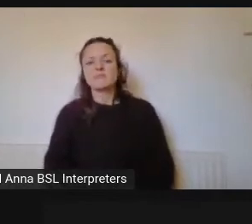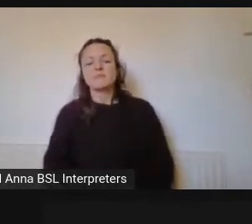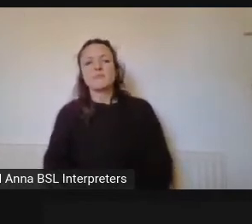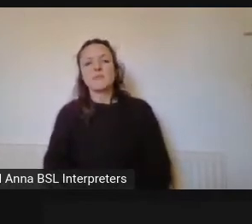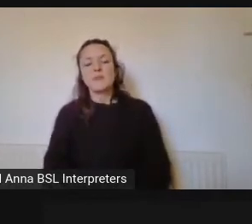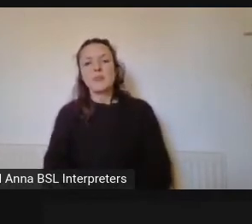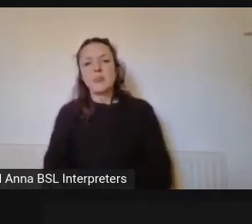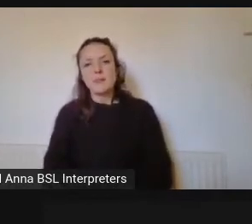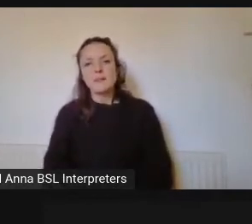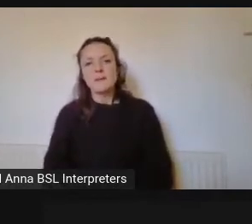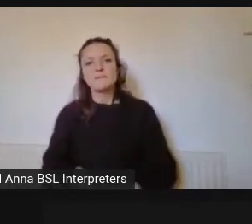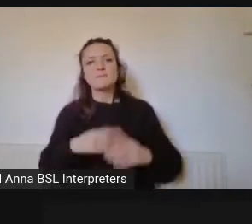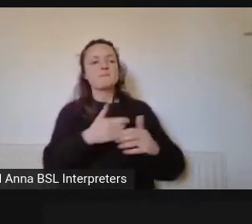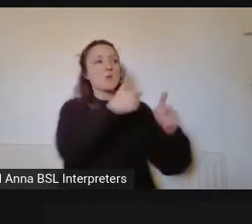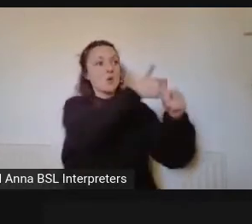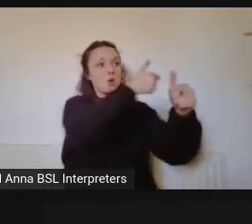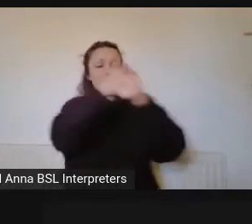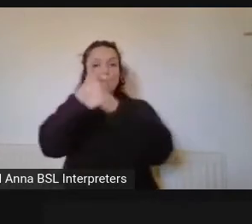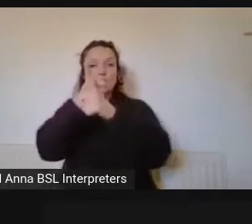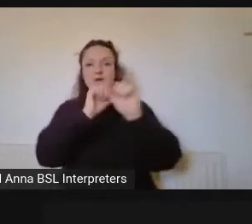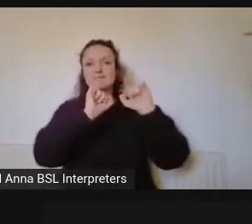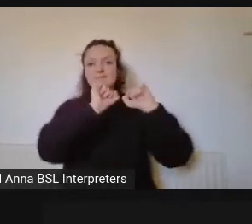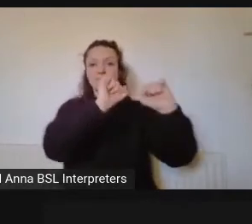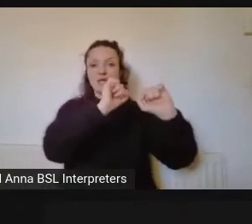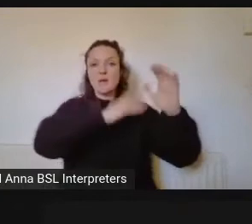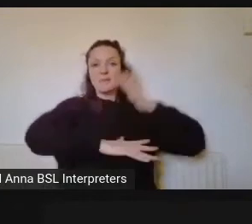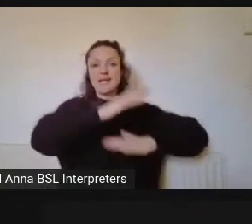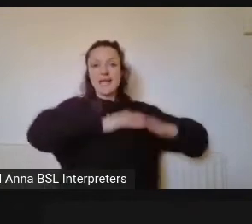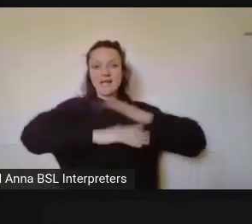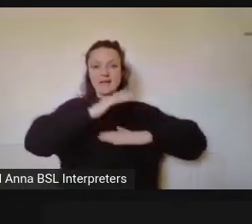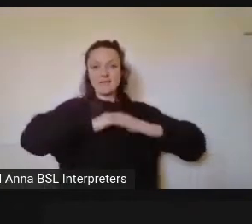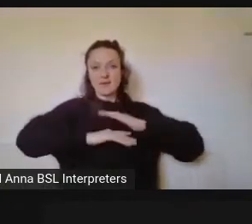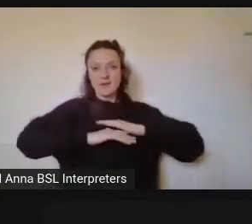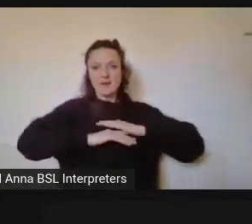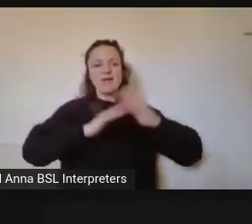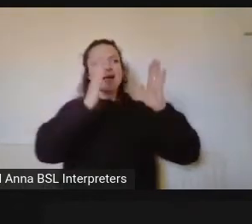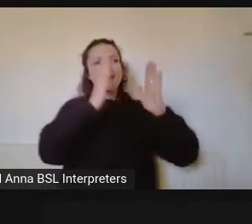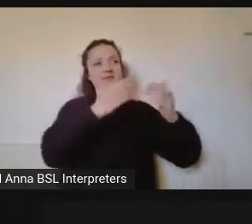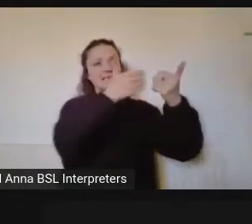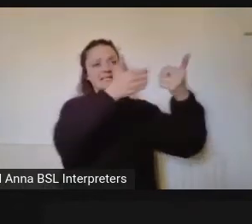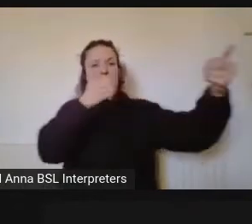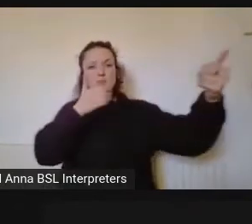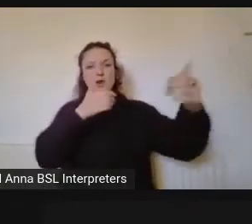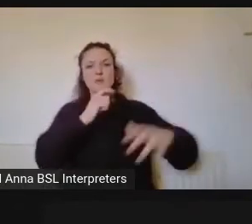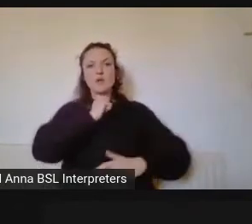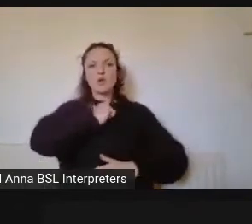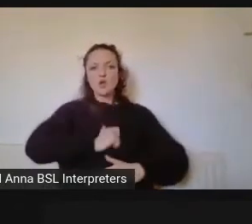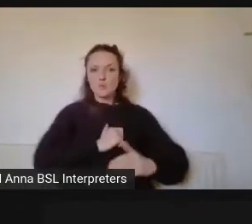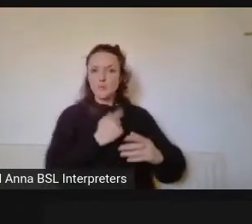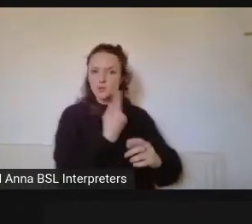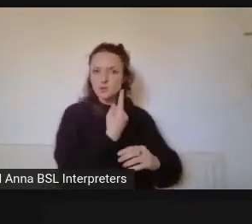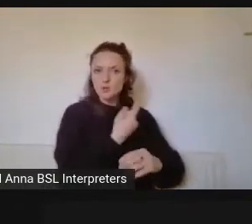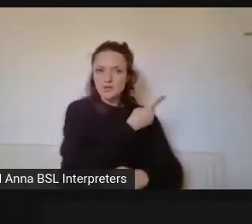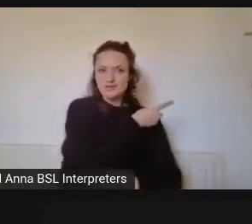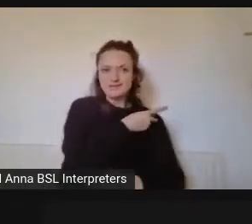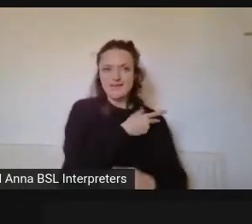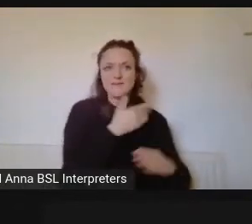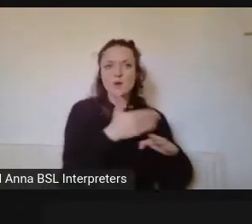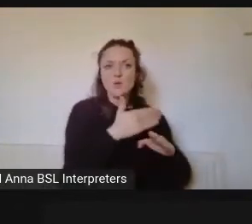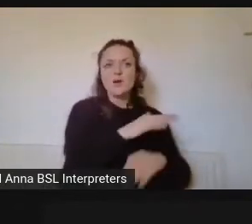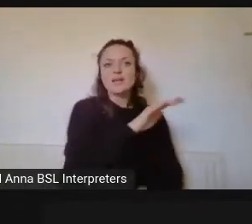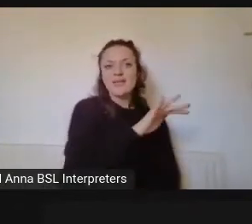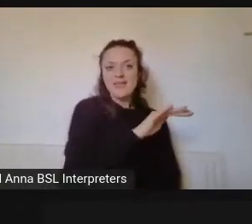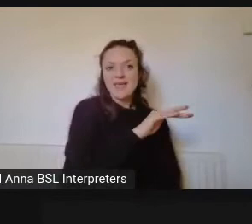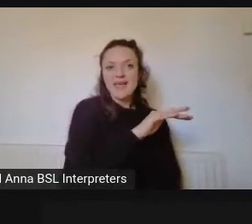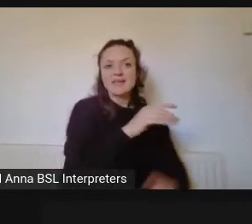out that corporate behavior with the human inside, because the job description that they're given, their line management, all of that in the